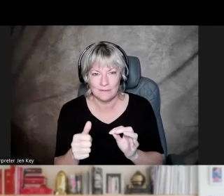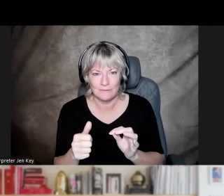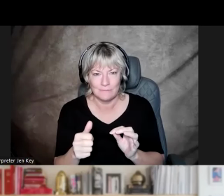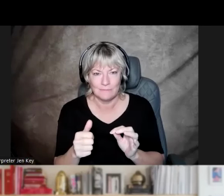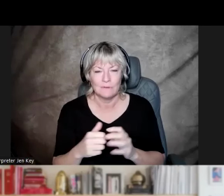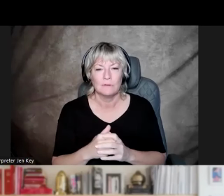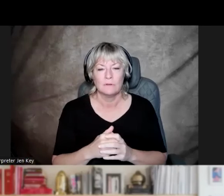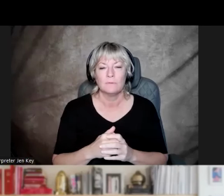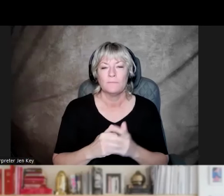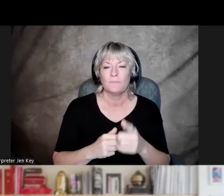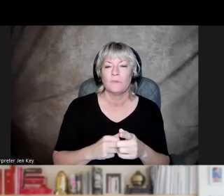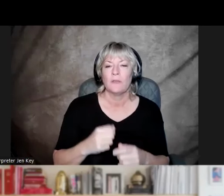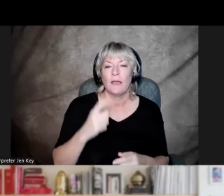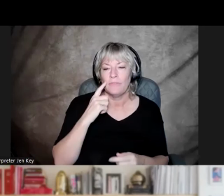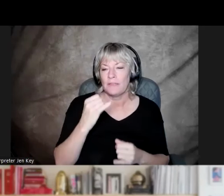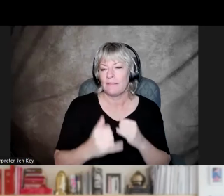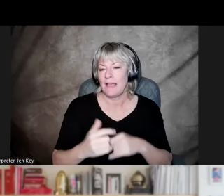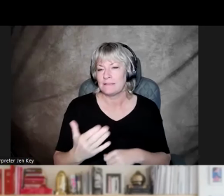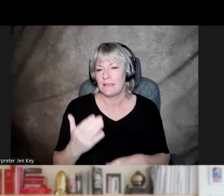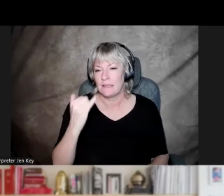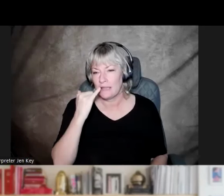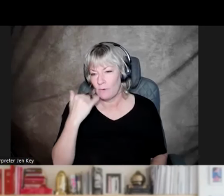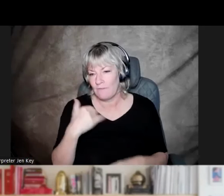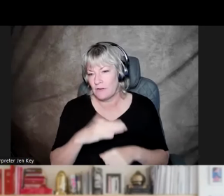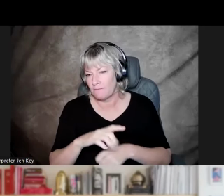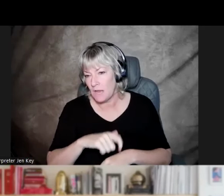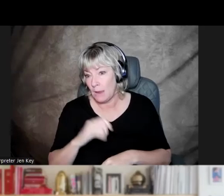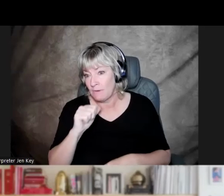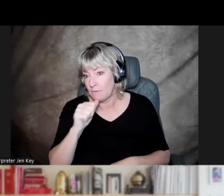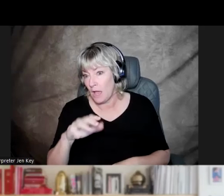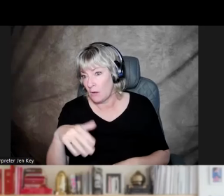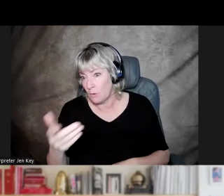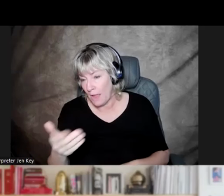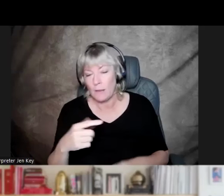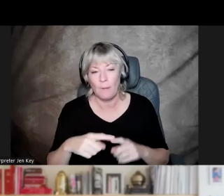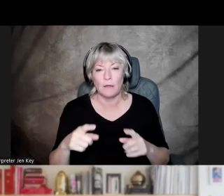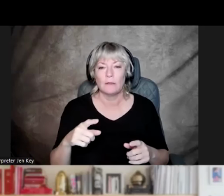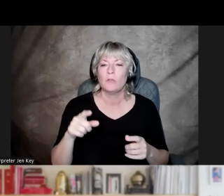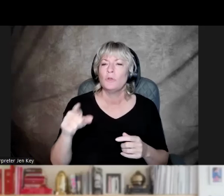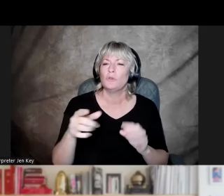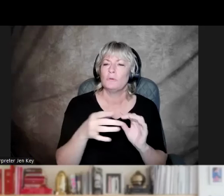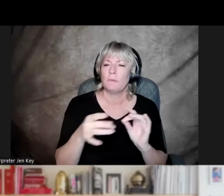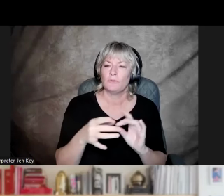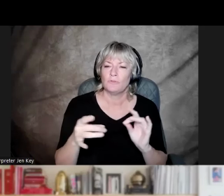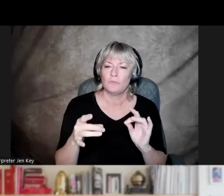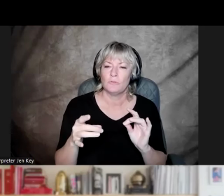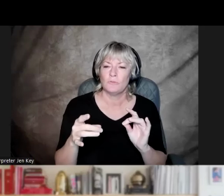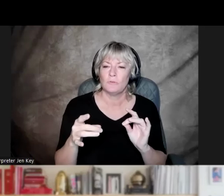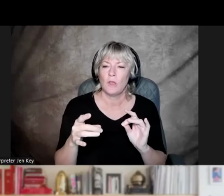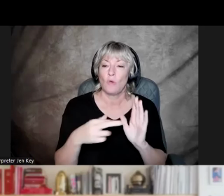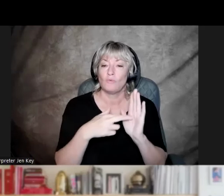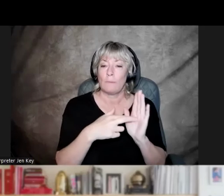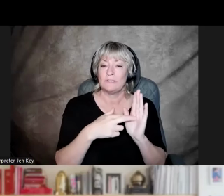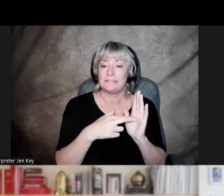And I think the last thing, if we have time, John, if not, I'll pass it back to you. But you talk about how